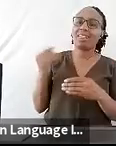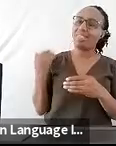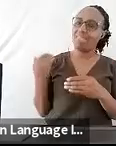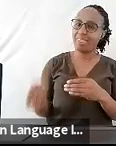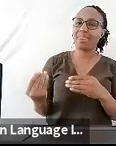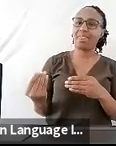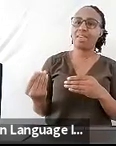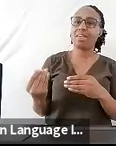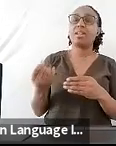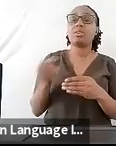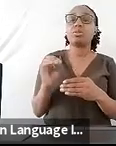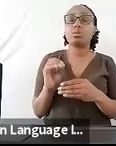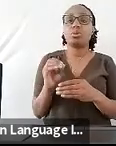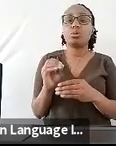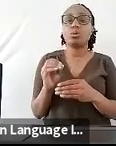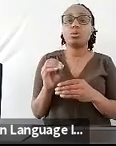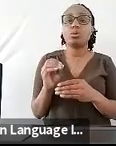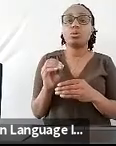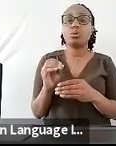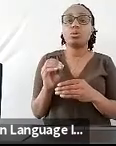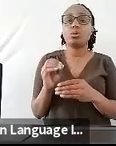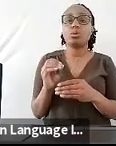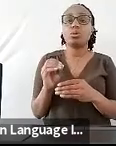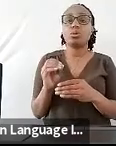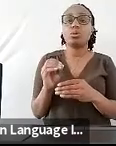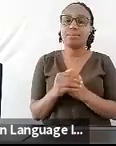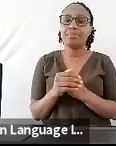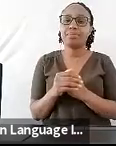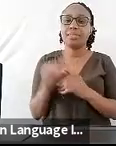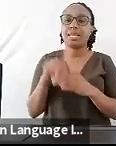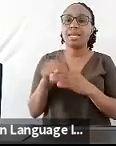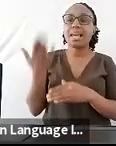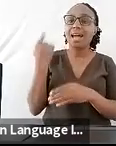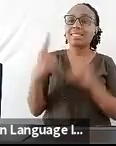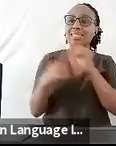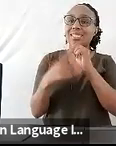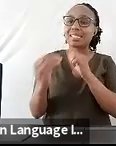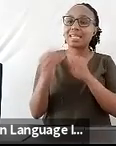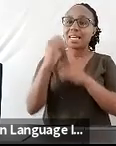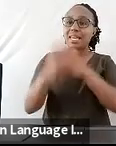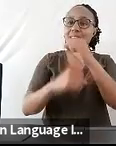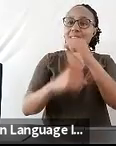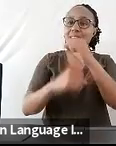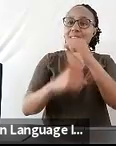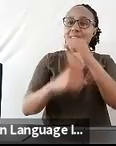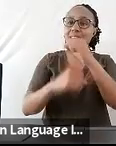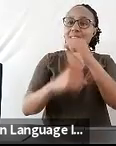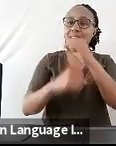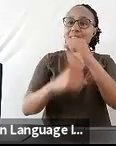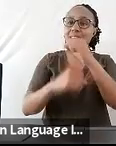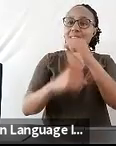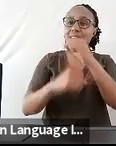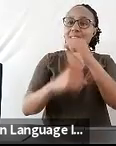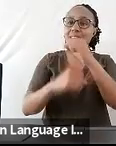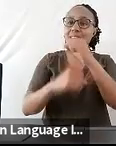yet, in the last 60 years, the pathways to legal travel, legal migration to